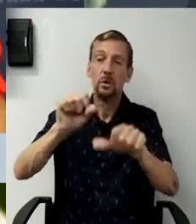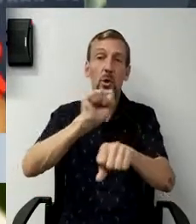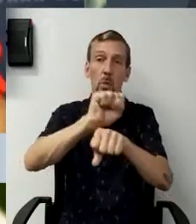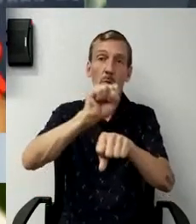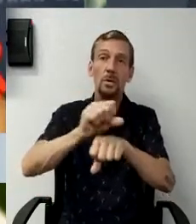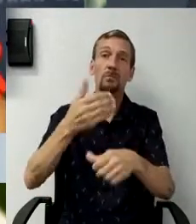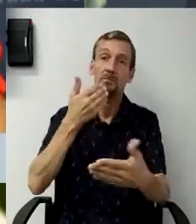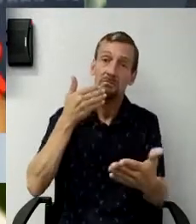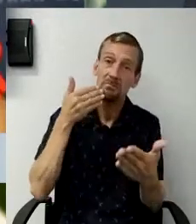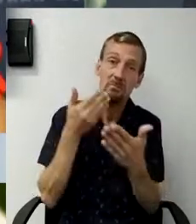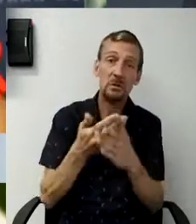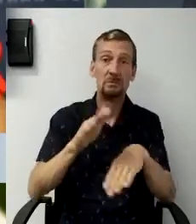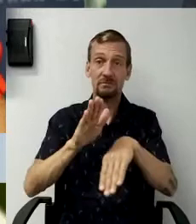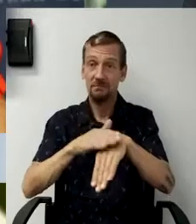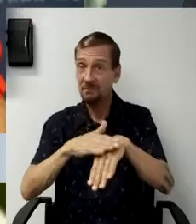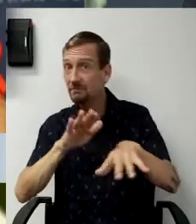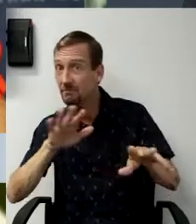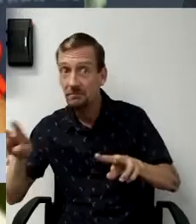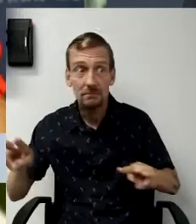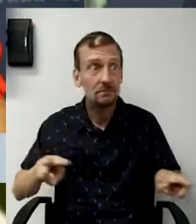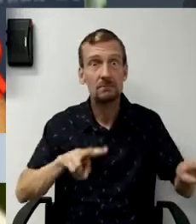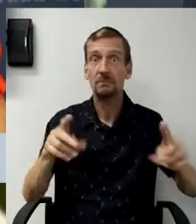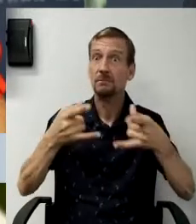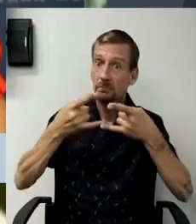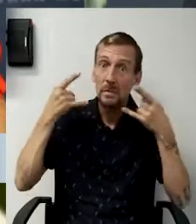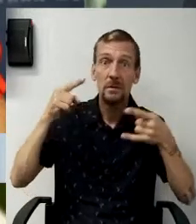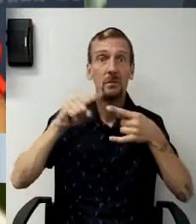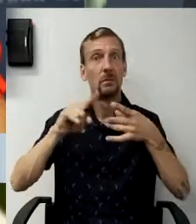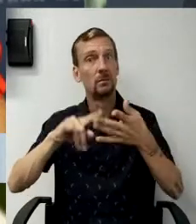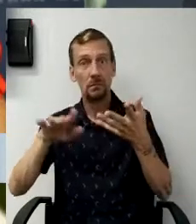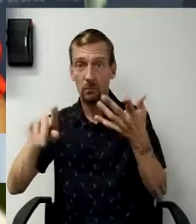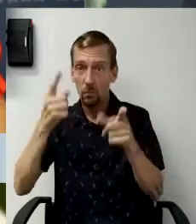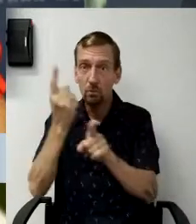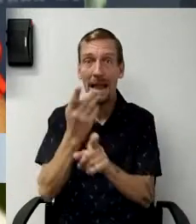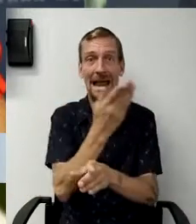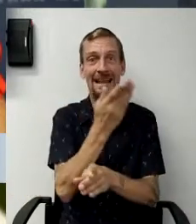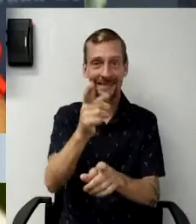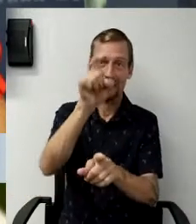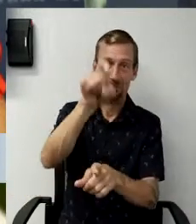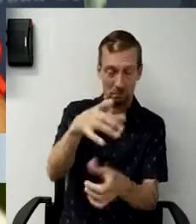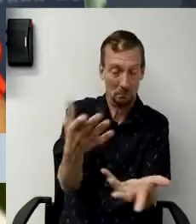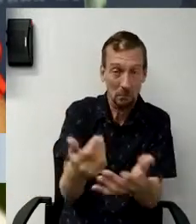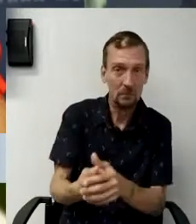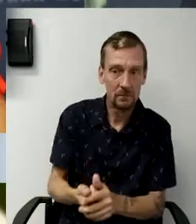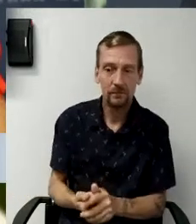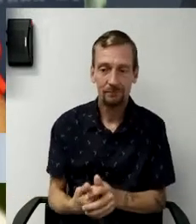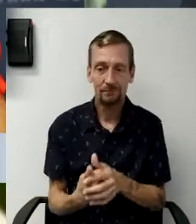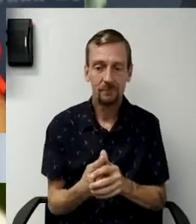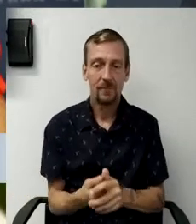good precautions and to do the right thing.